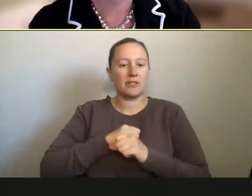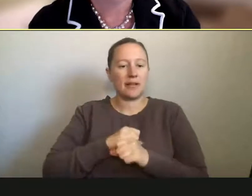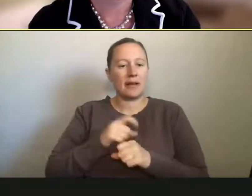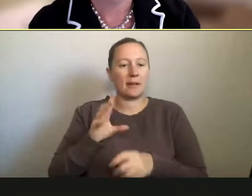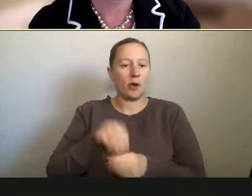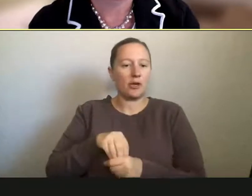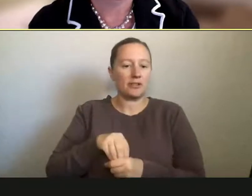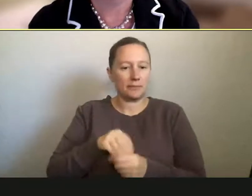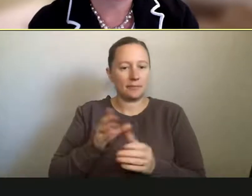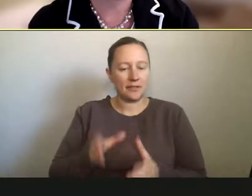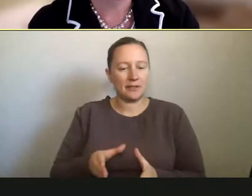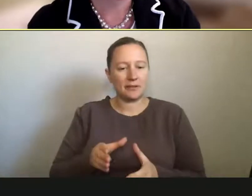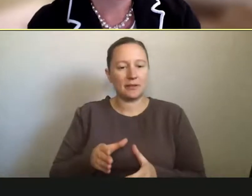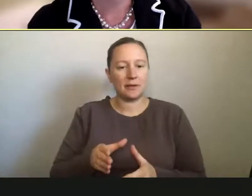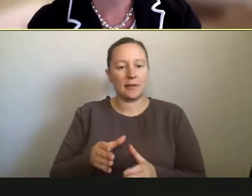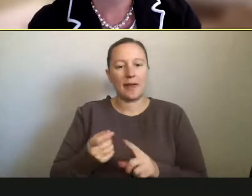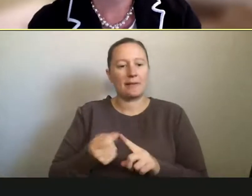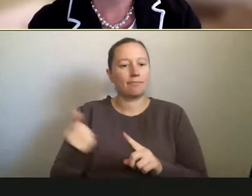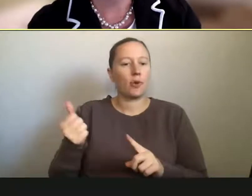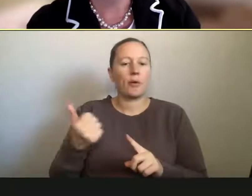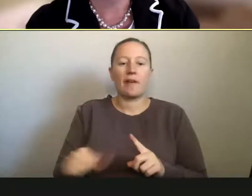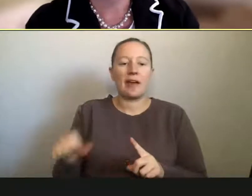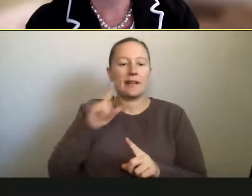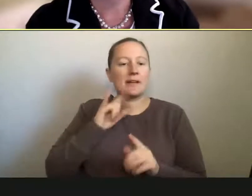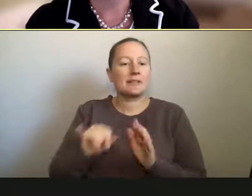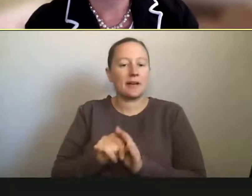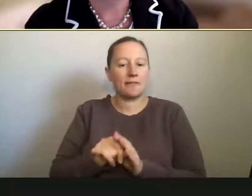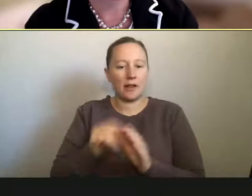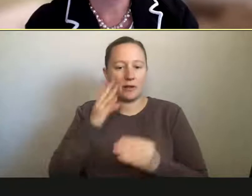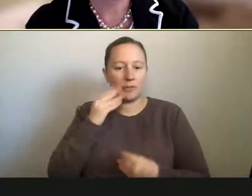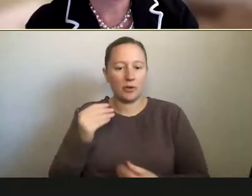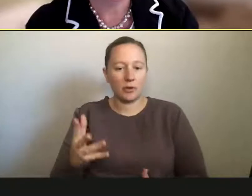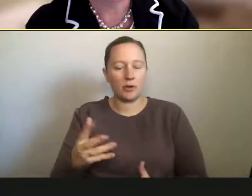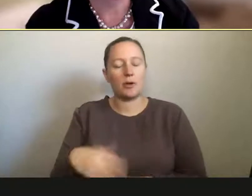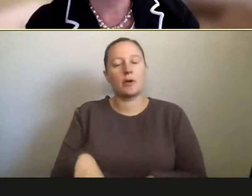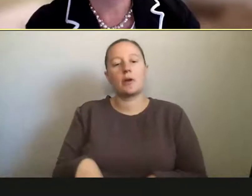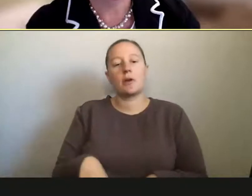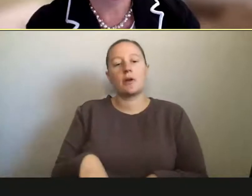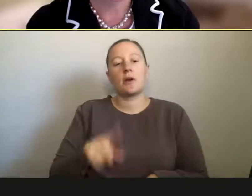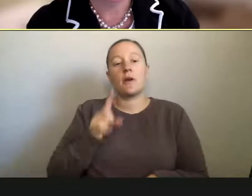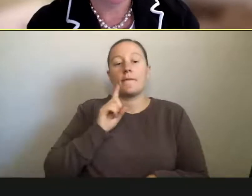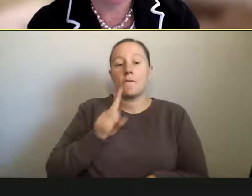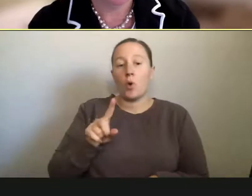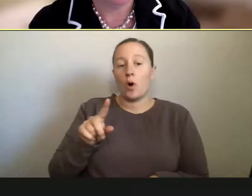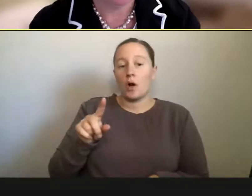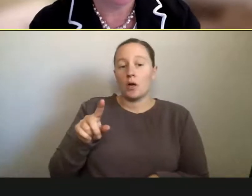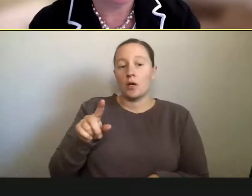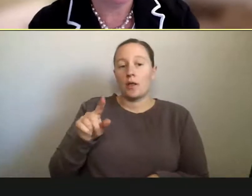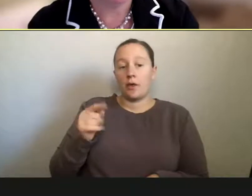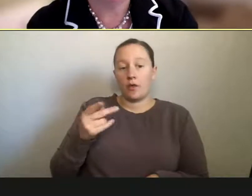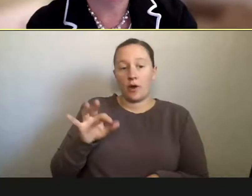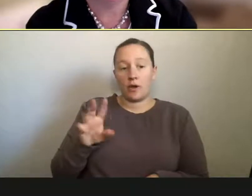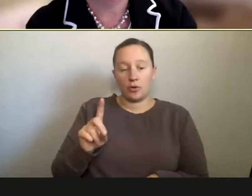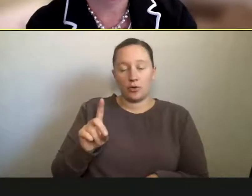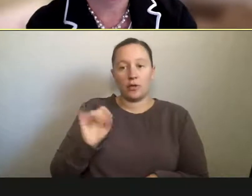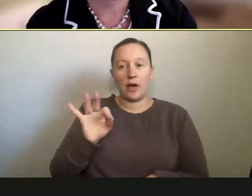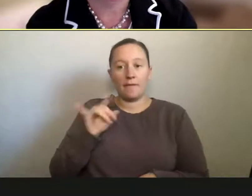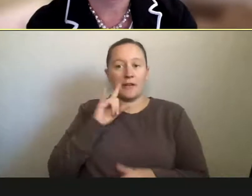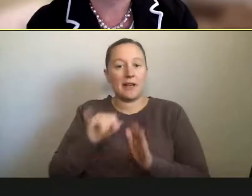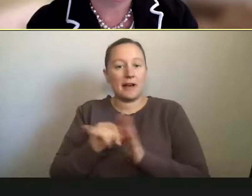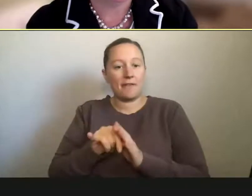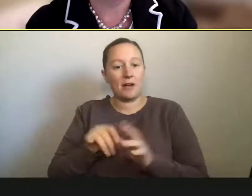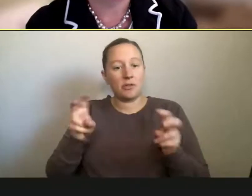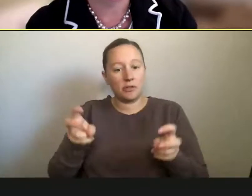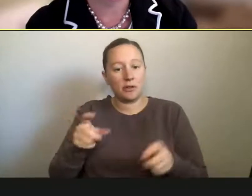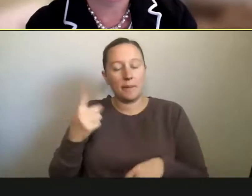is de-identified. To meet the threshold of human subjects, it has to be something that's identifiable